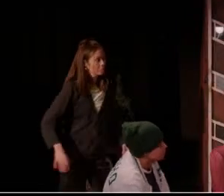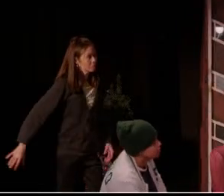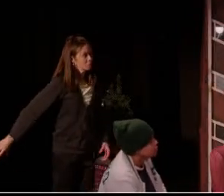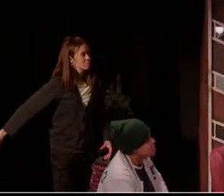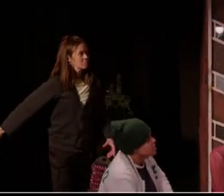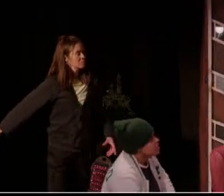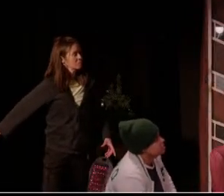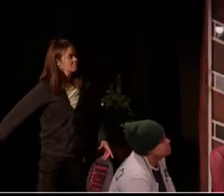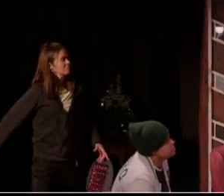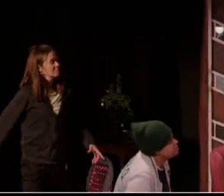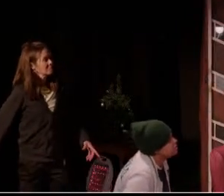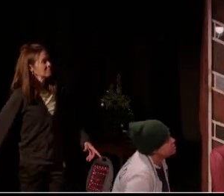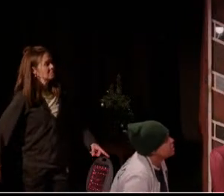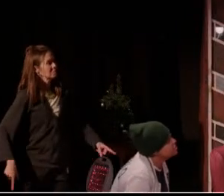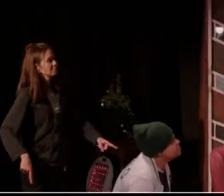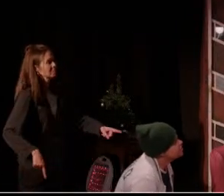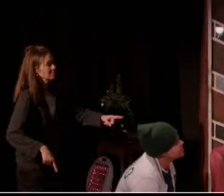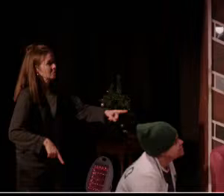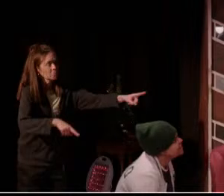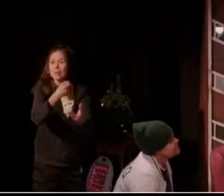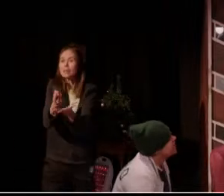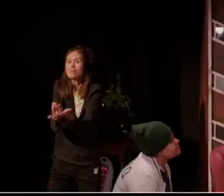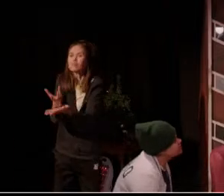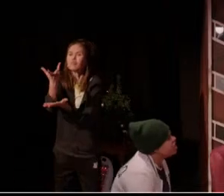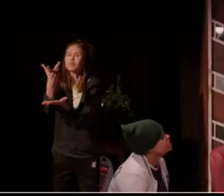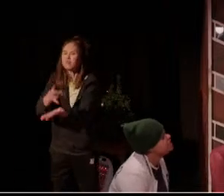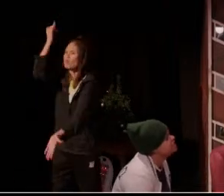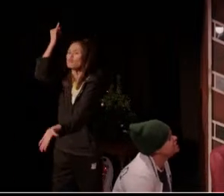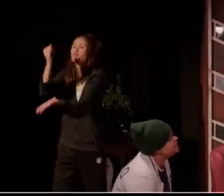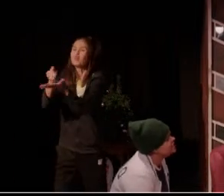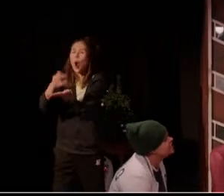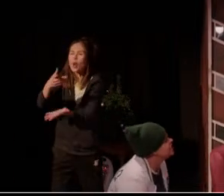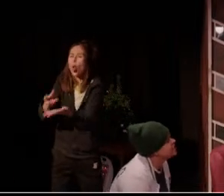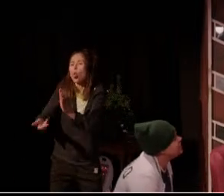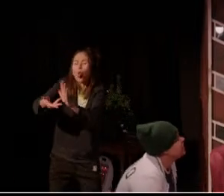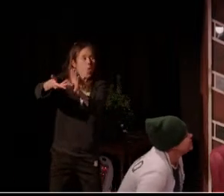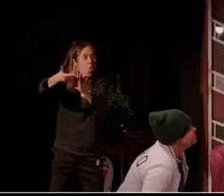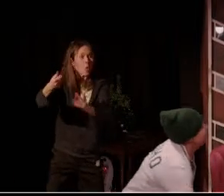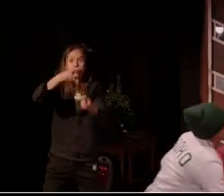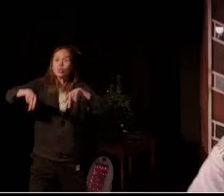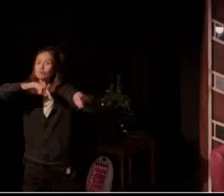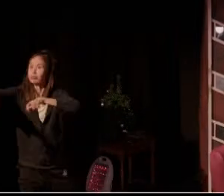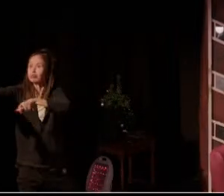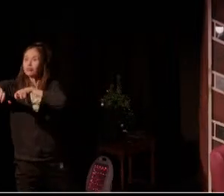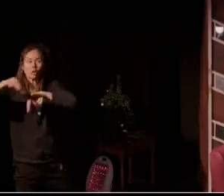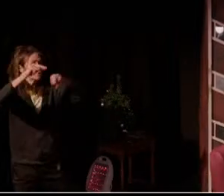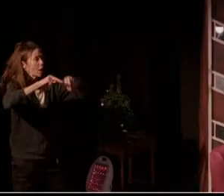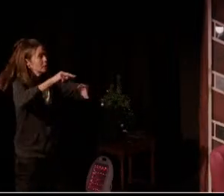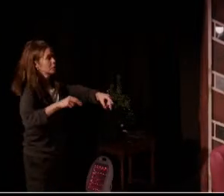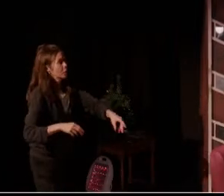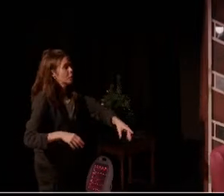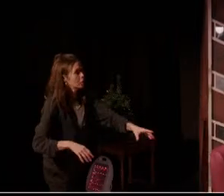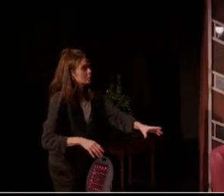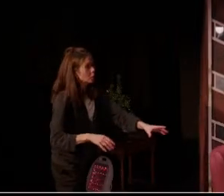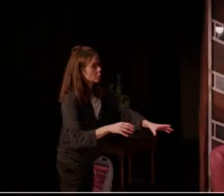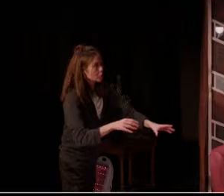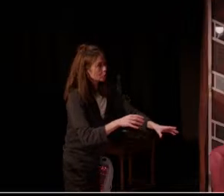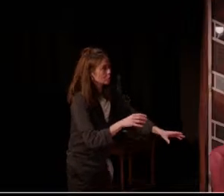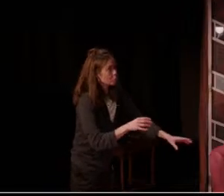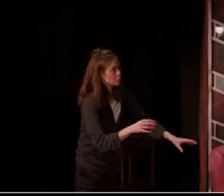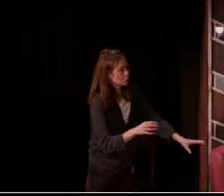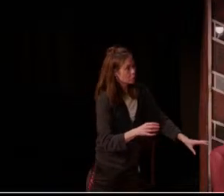There is no truth in the oracle. This is witchcraft. Dad, the not... trial will continue. Dad, no, it's not. She's...